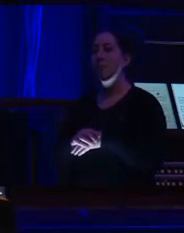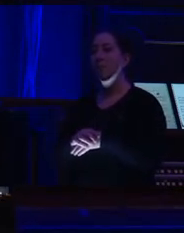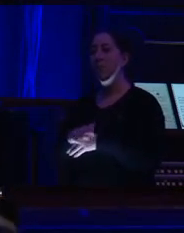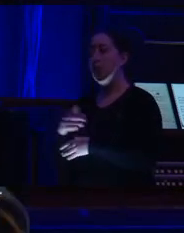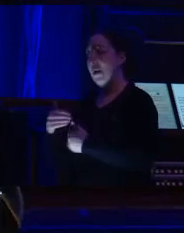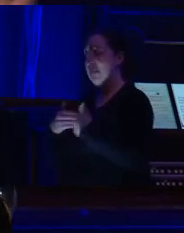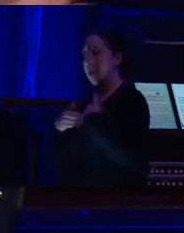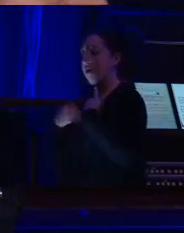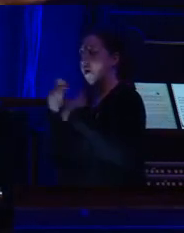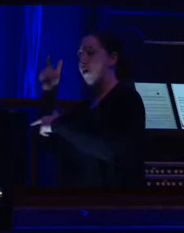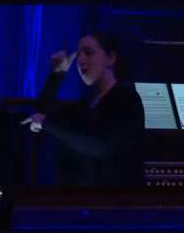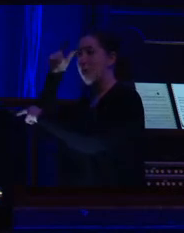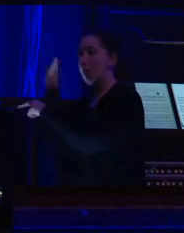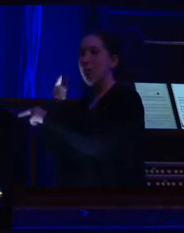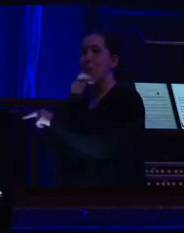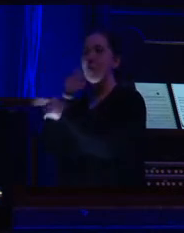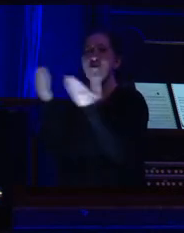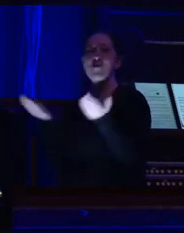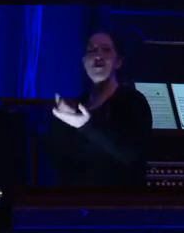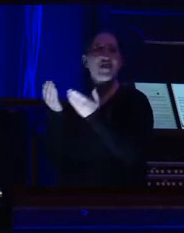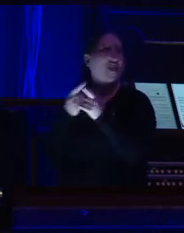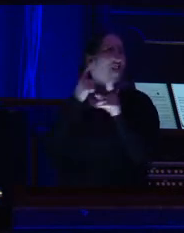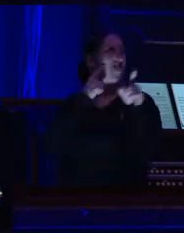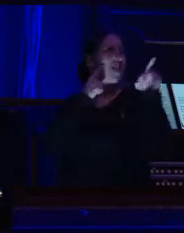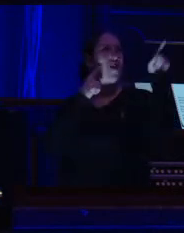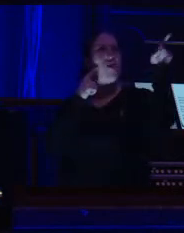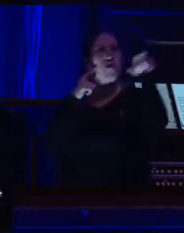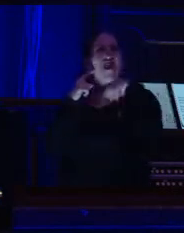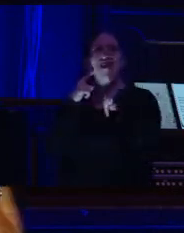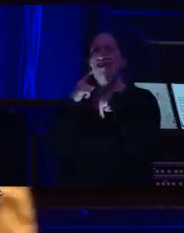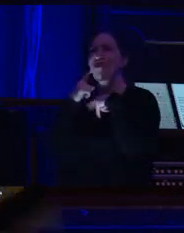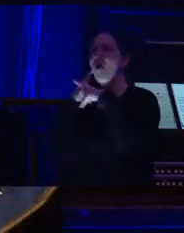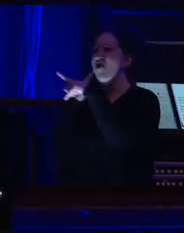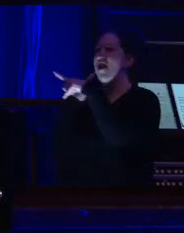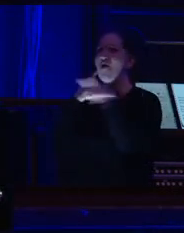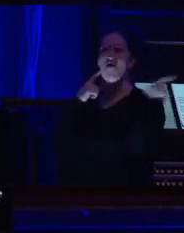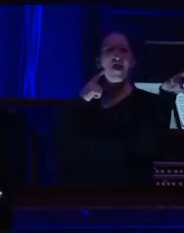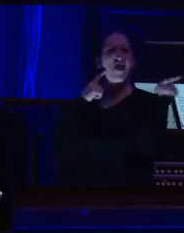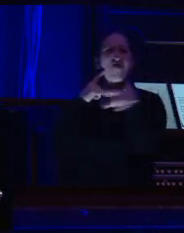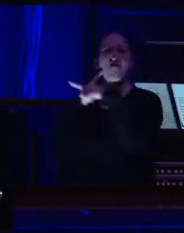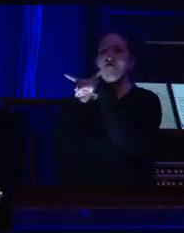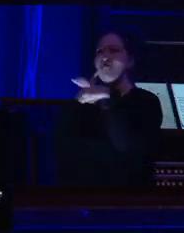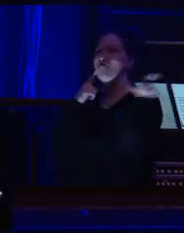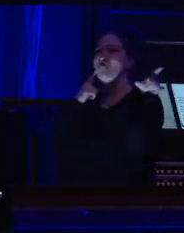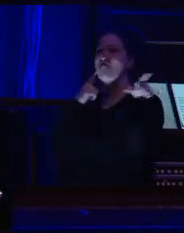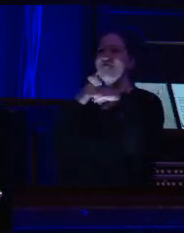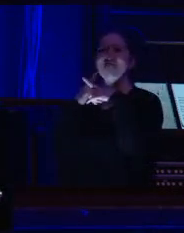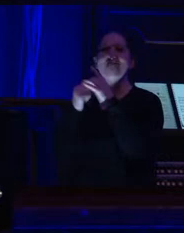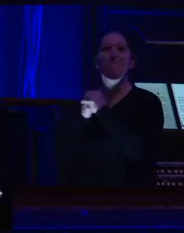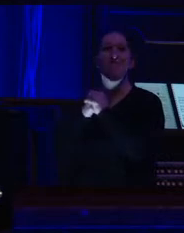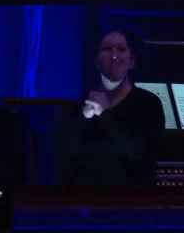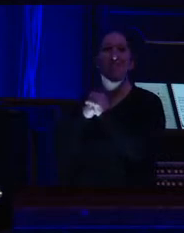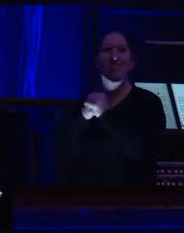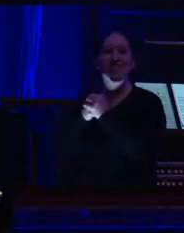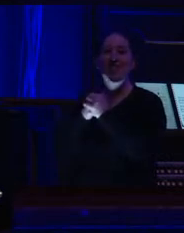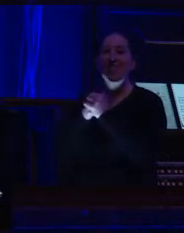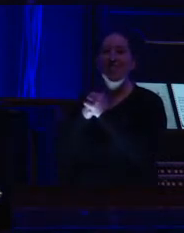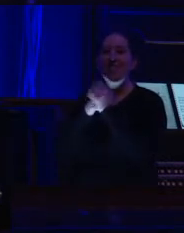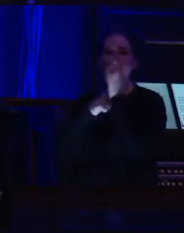My younger brother, who's here, I think over there. Over there? Where are you? Where?